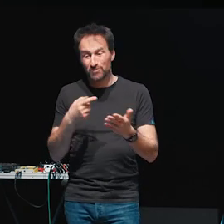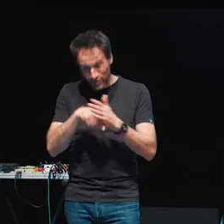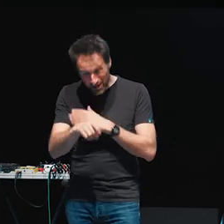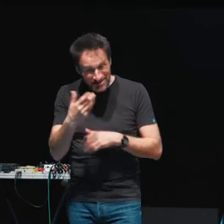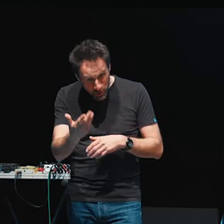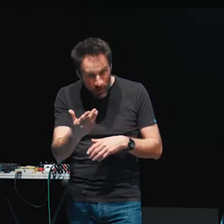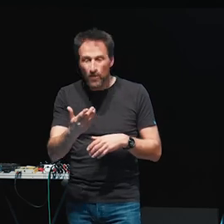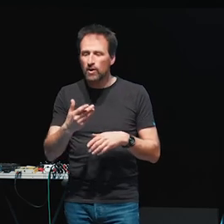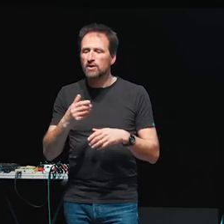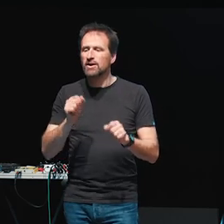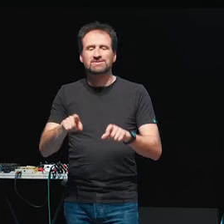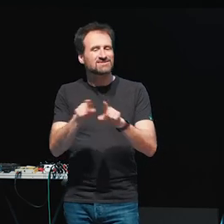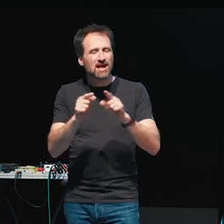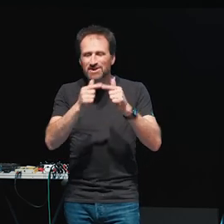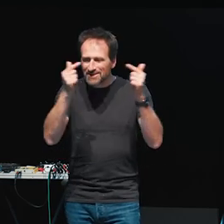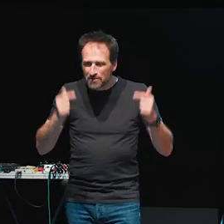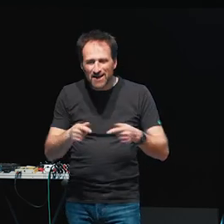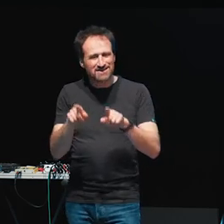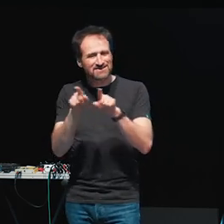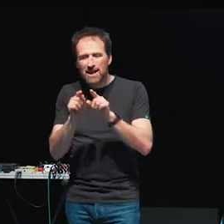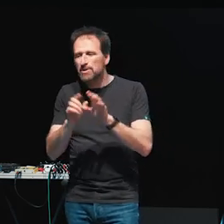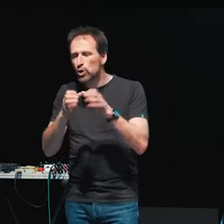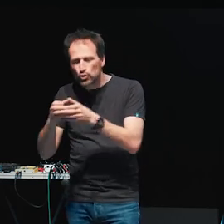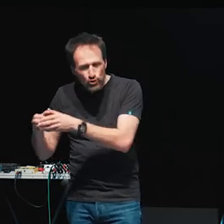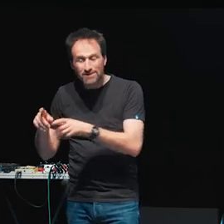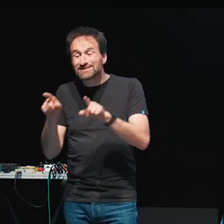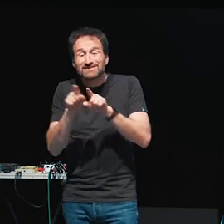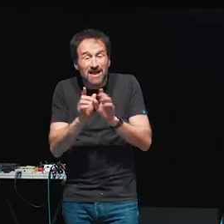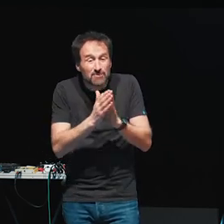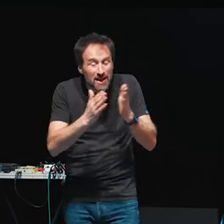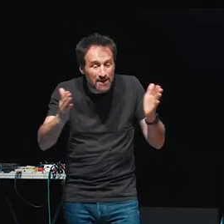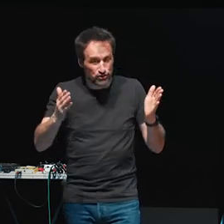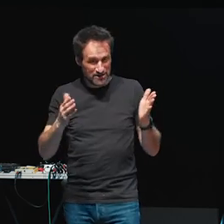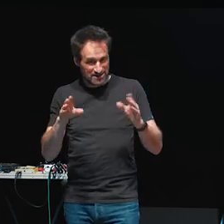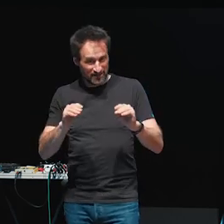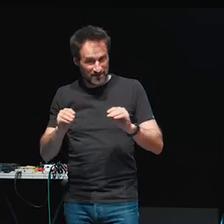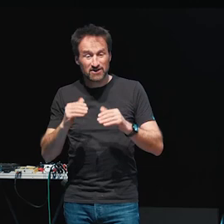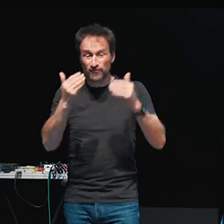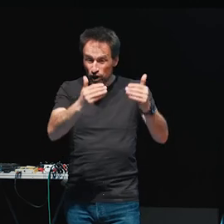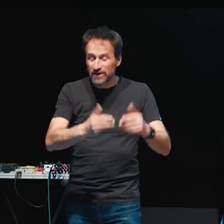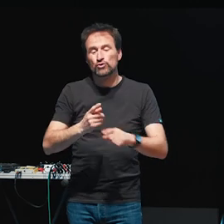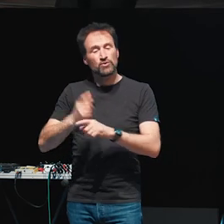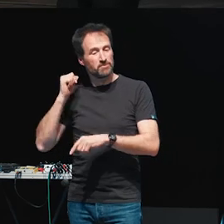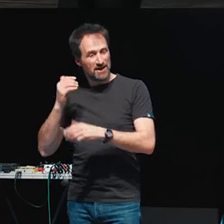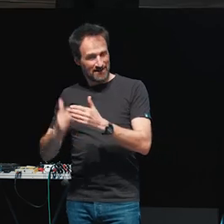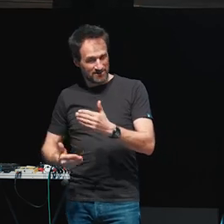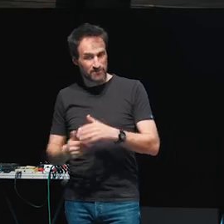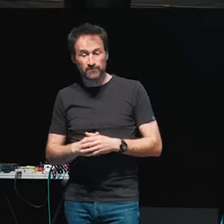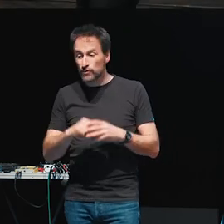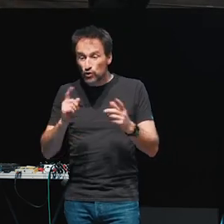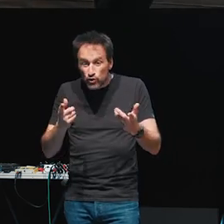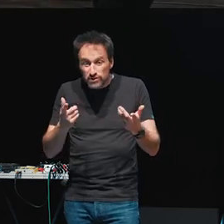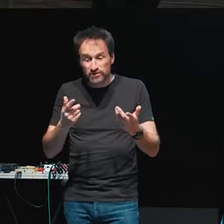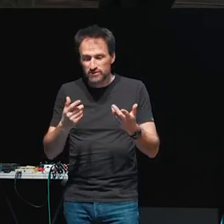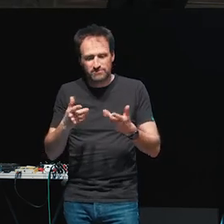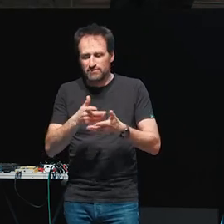use the same templates, the same models, sort of the same libraries, both on the front end and the back end. It also provides like process